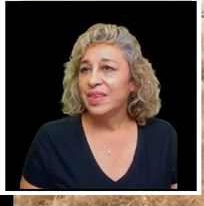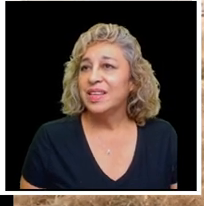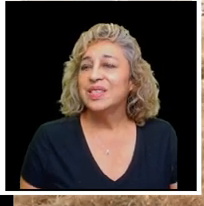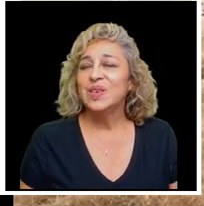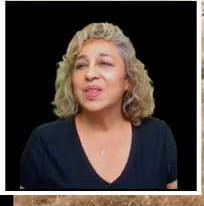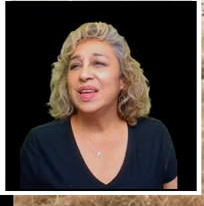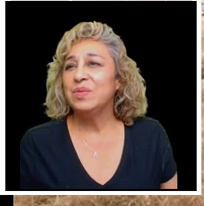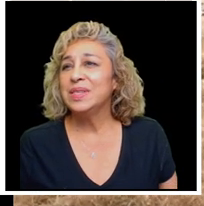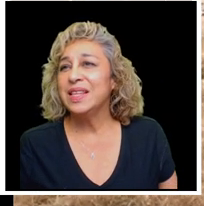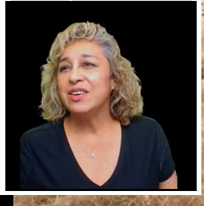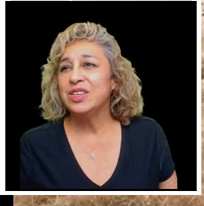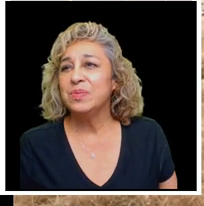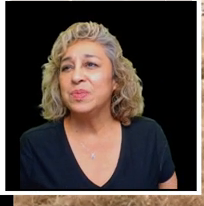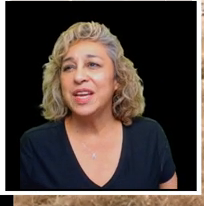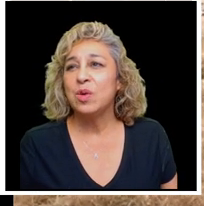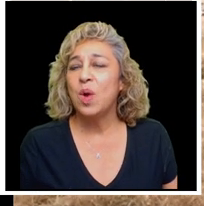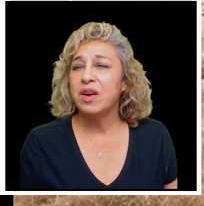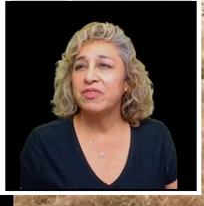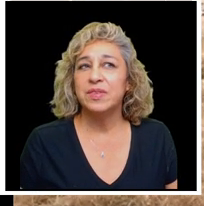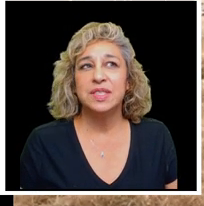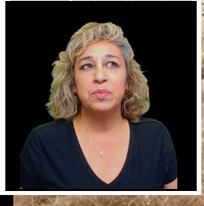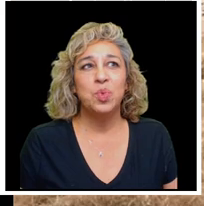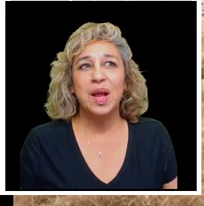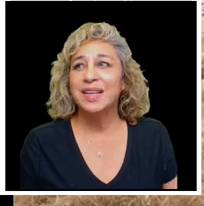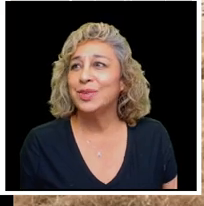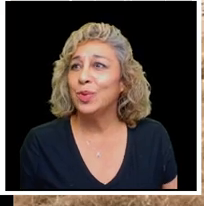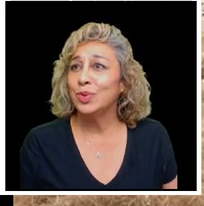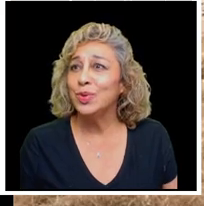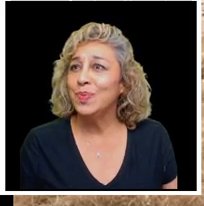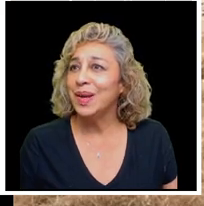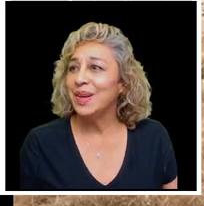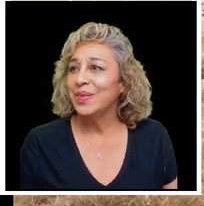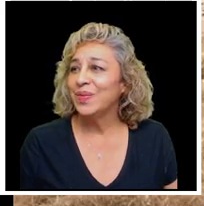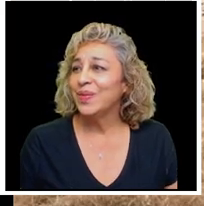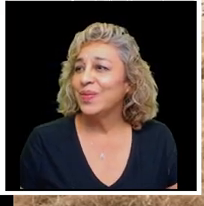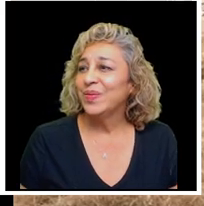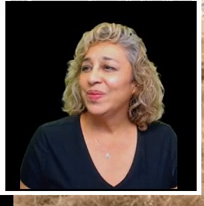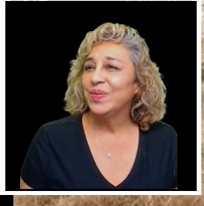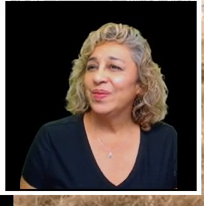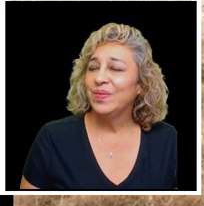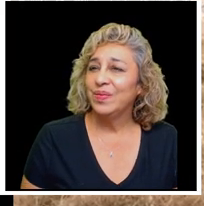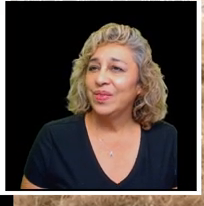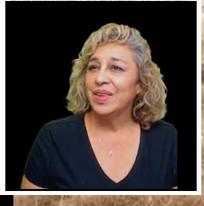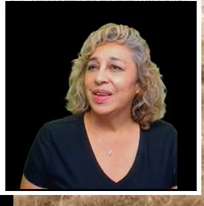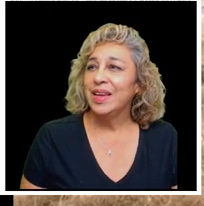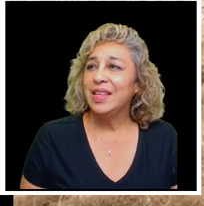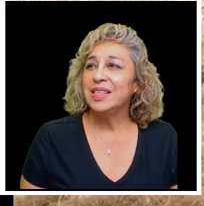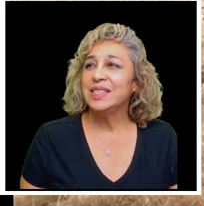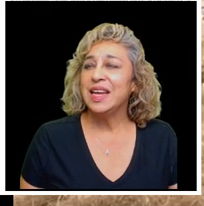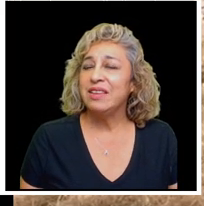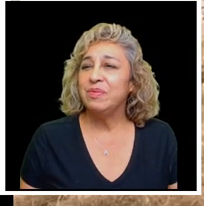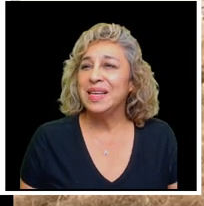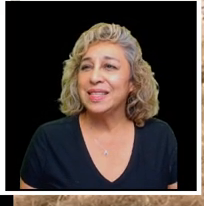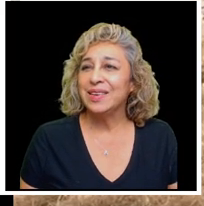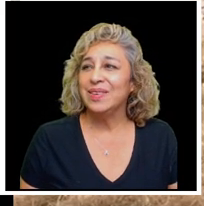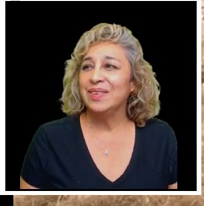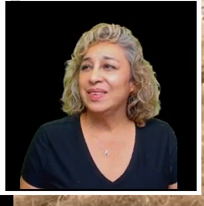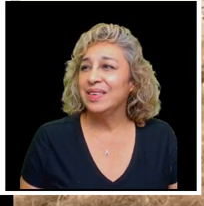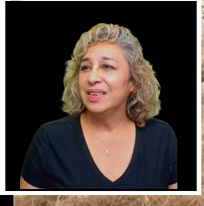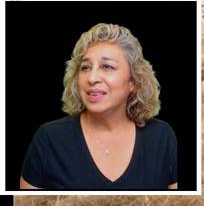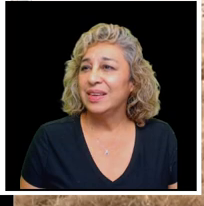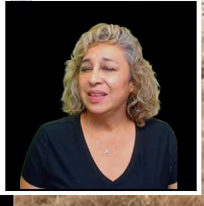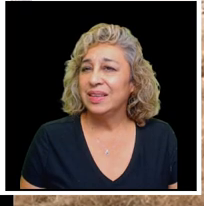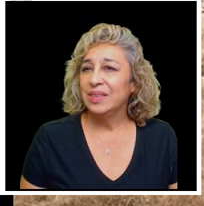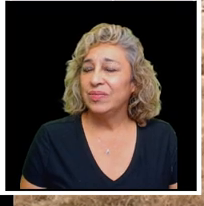so that was there to take water from simpler to a tuba and I saw the me in the state of Mexico